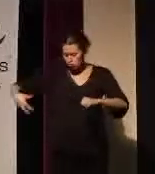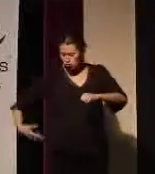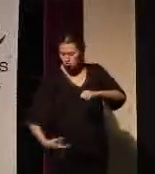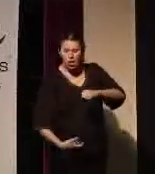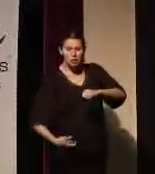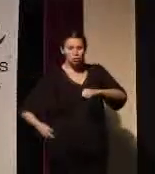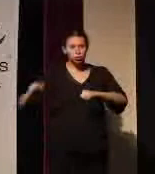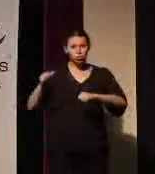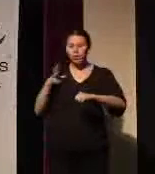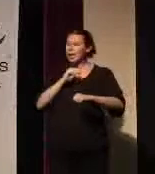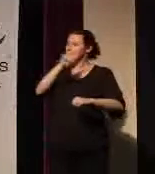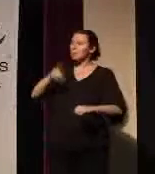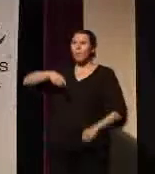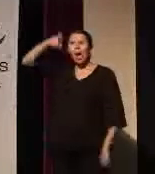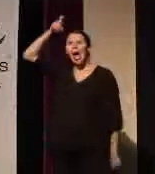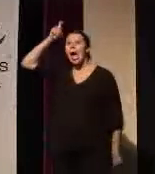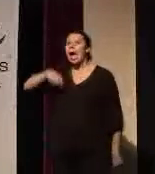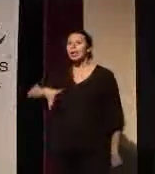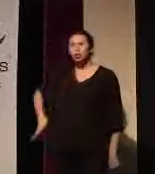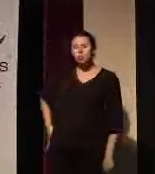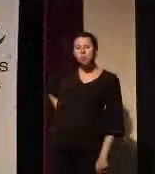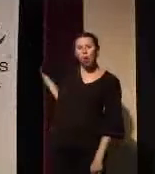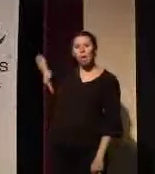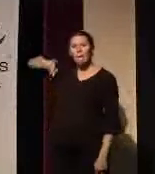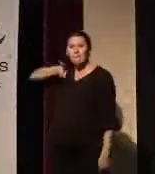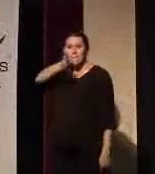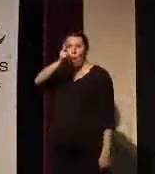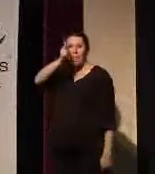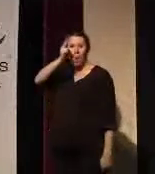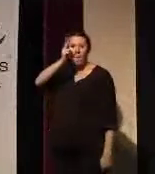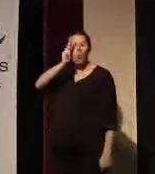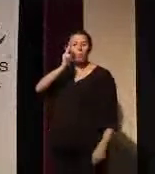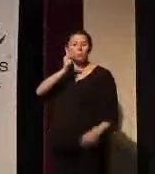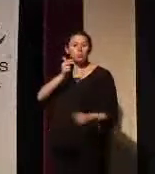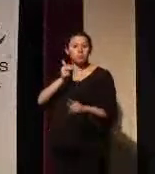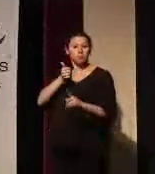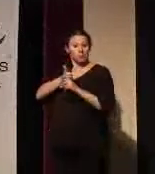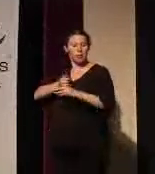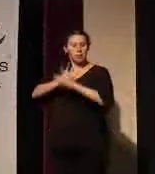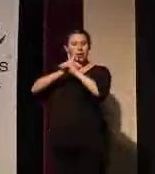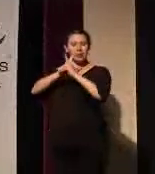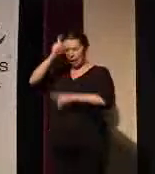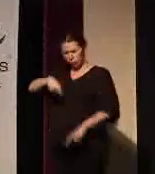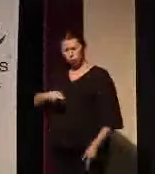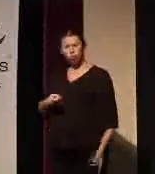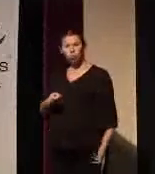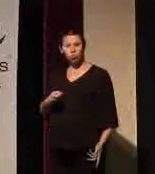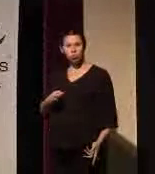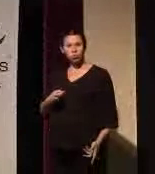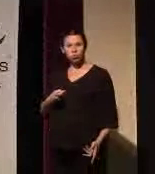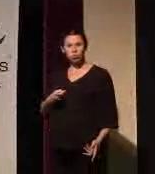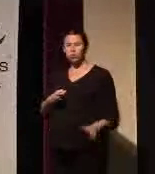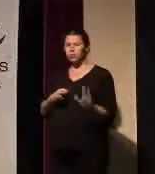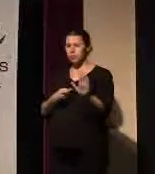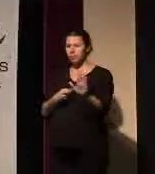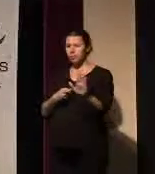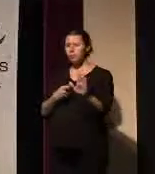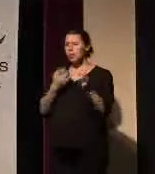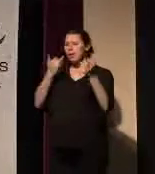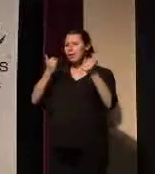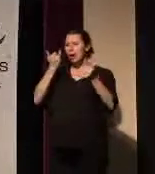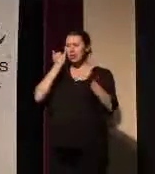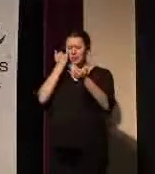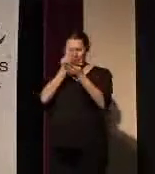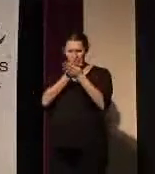no alternative at that moment but to pull the gun and shoot in self-defense to save his life. Well, if you put together all of the facts